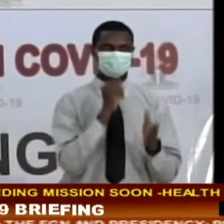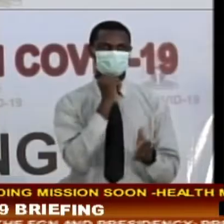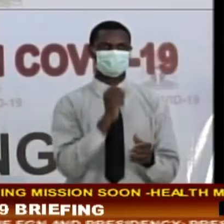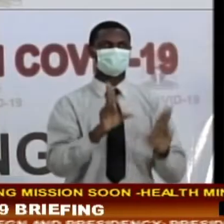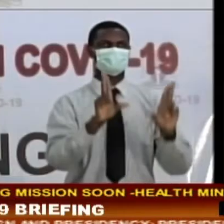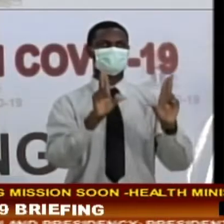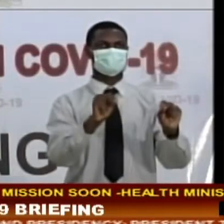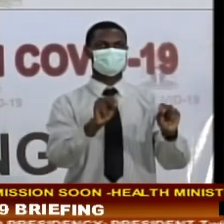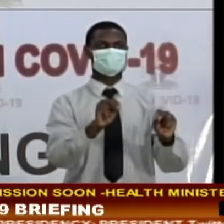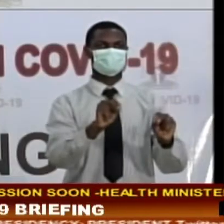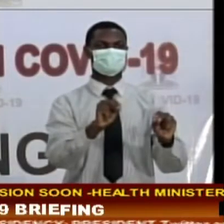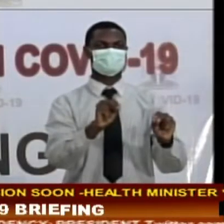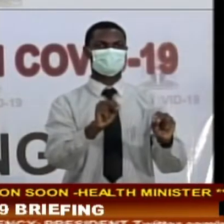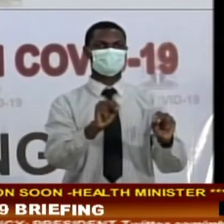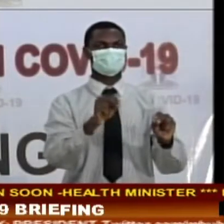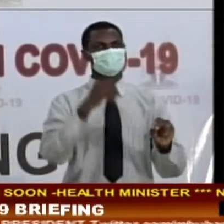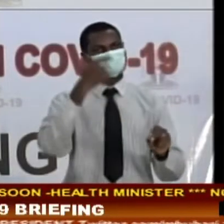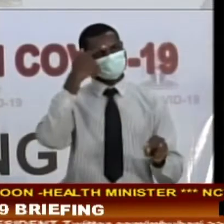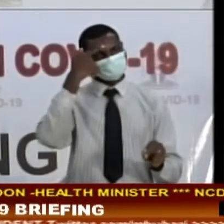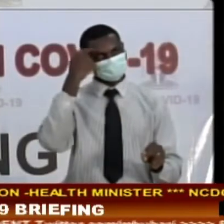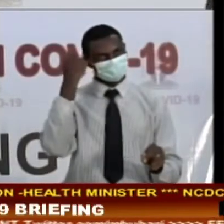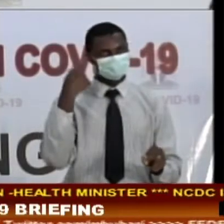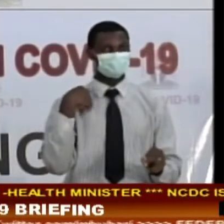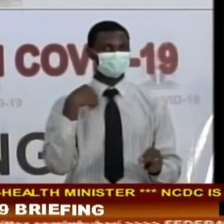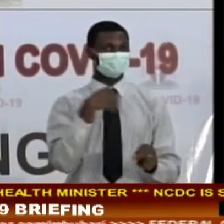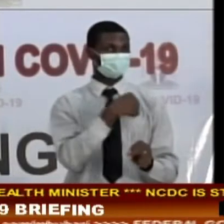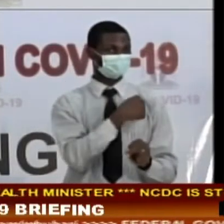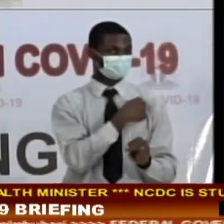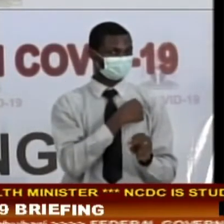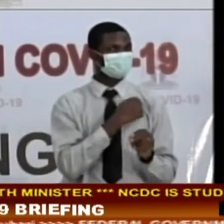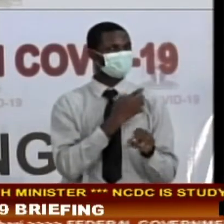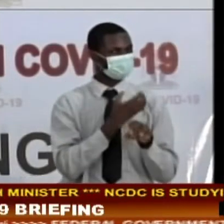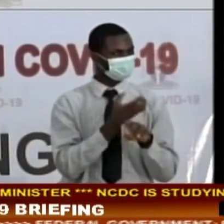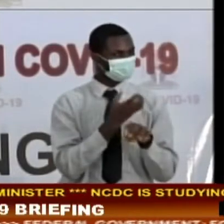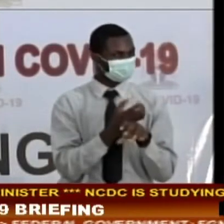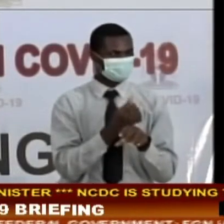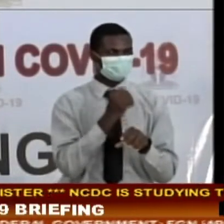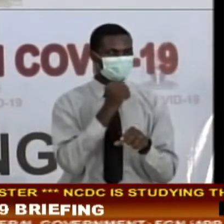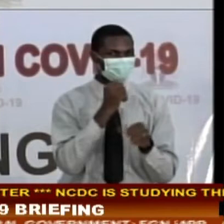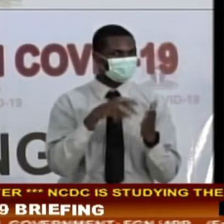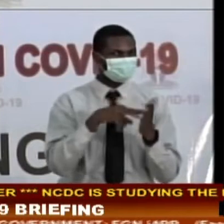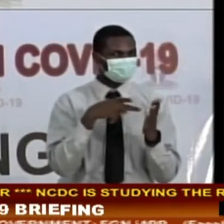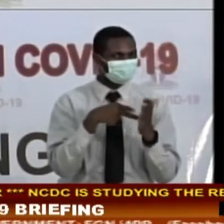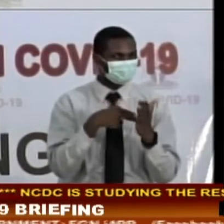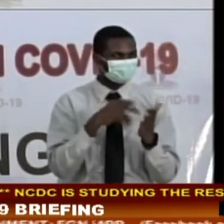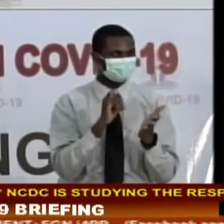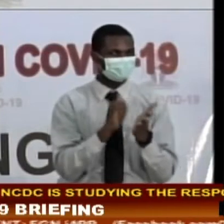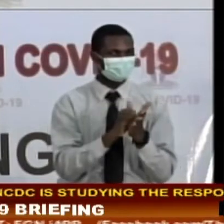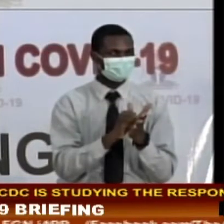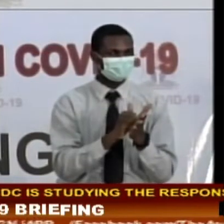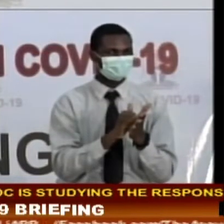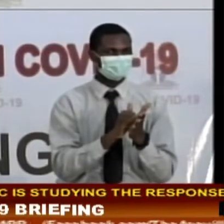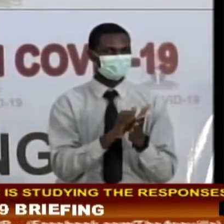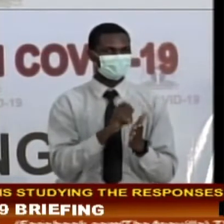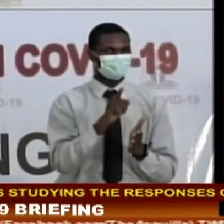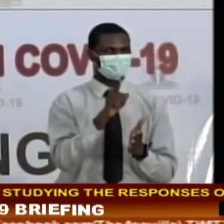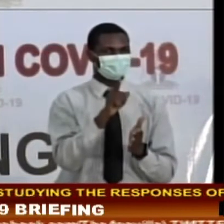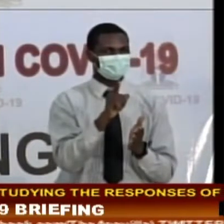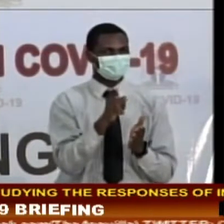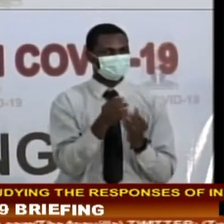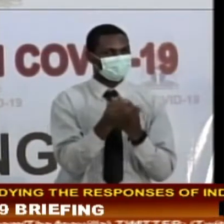no because we are persuasive does not mean that there's an option to read it was part of the